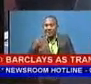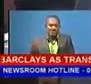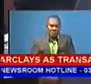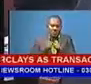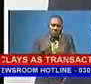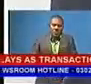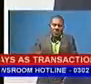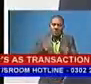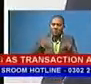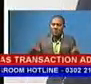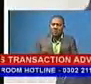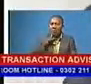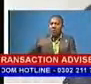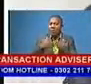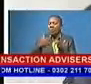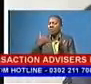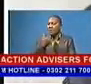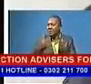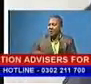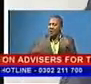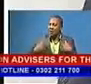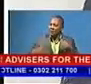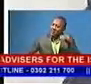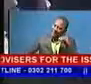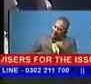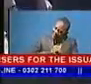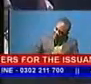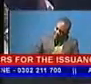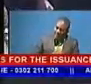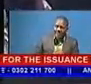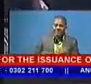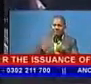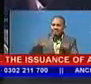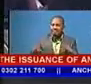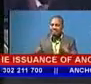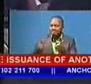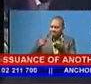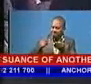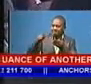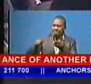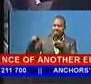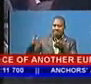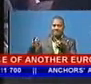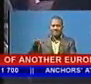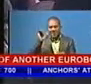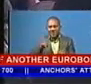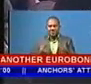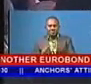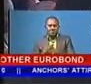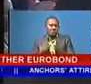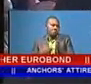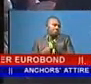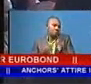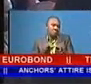lists that's provided have an additional section marked category, and that does not arise at all from the